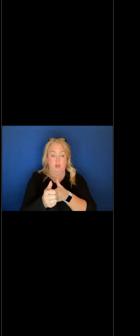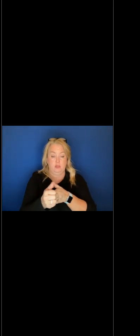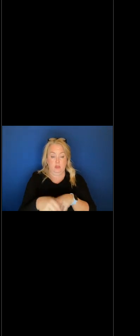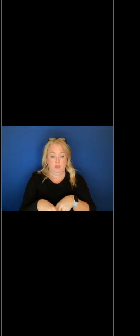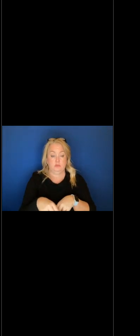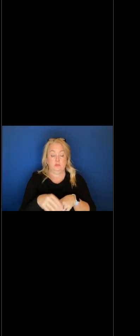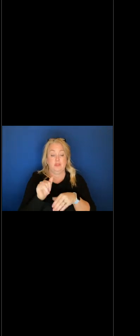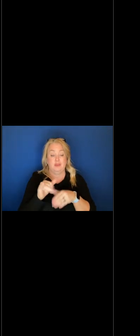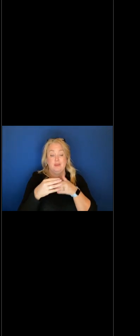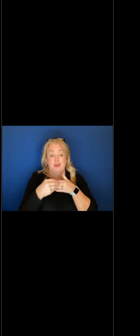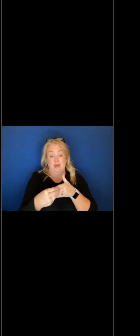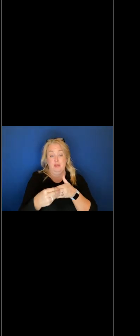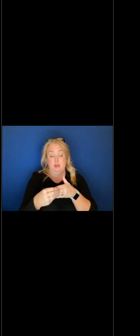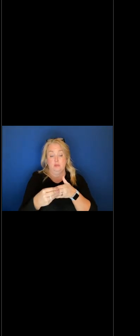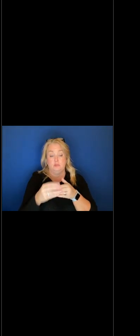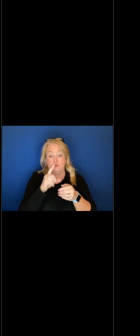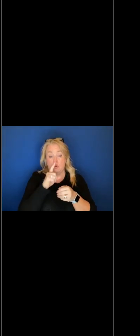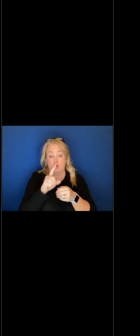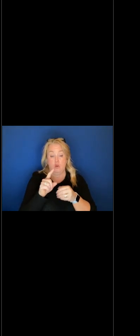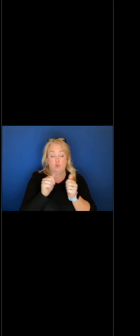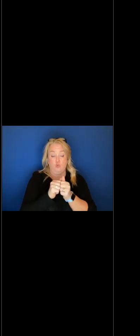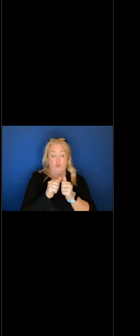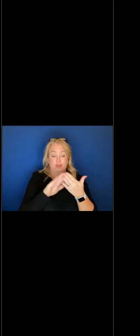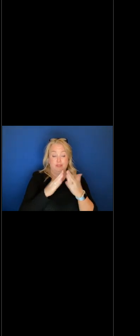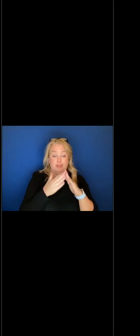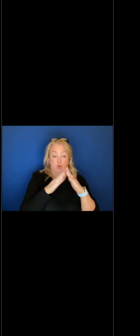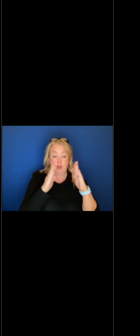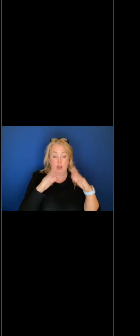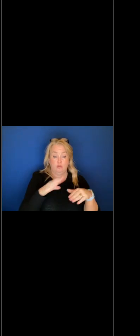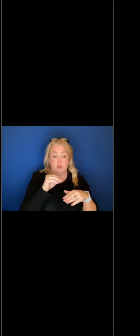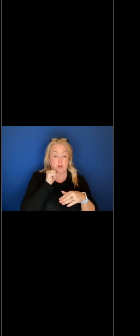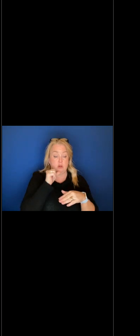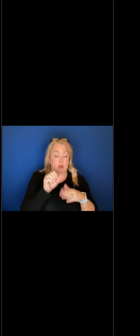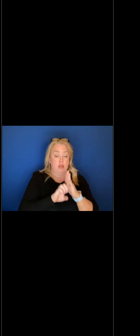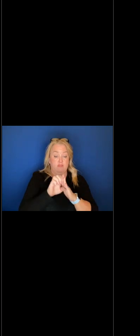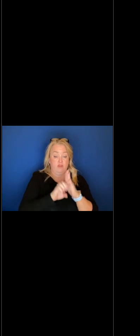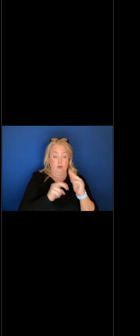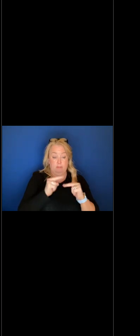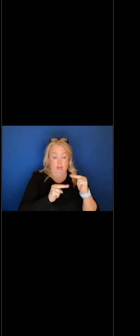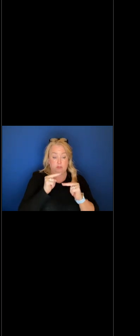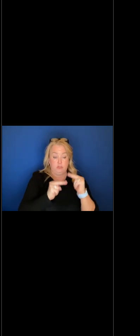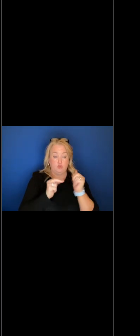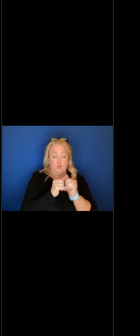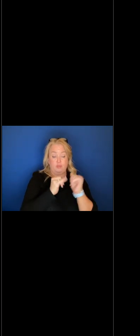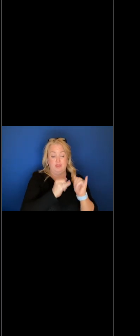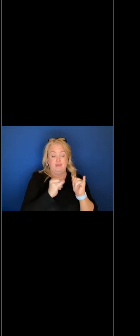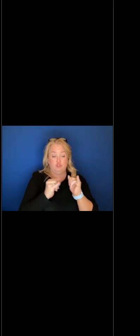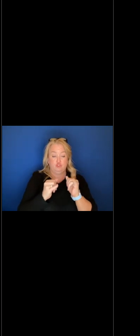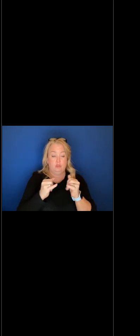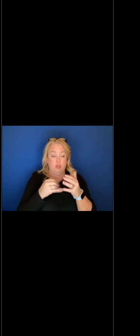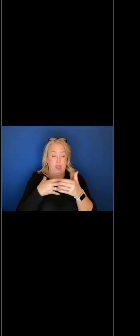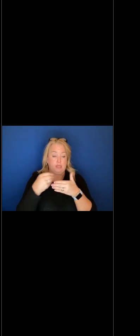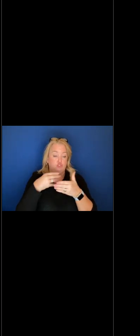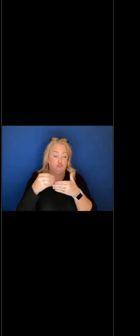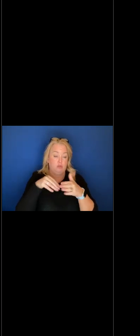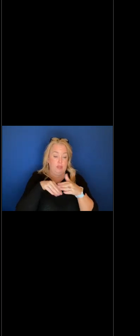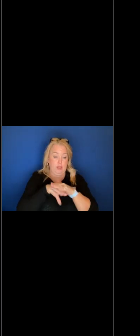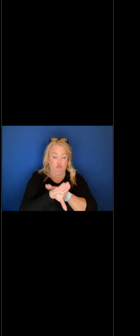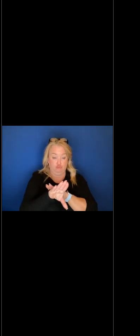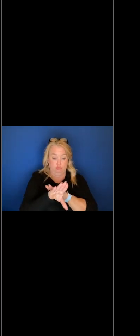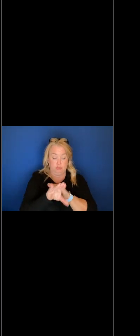The guidelines apply to townhouses and non-elevator buildings with individual exterior